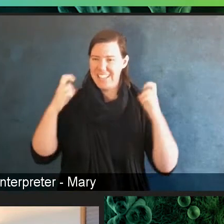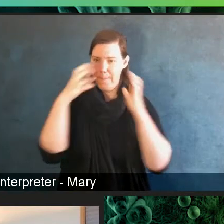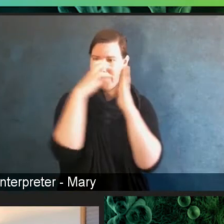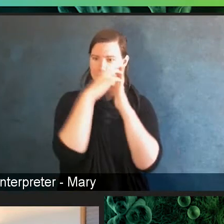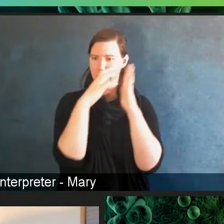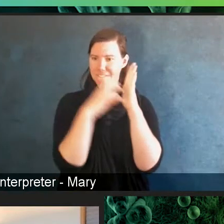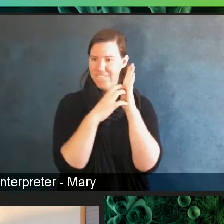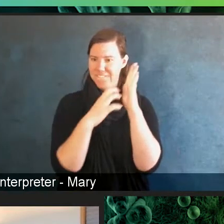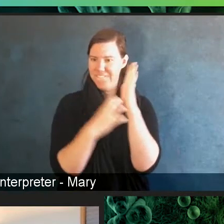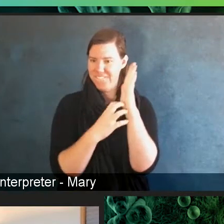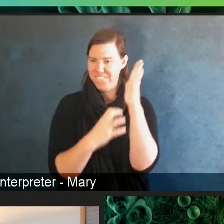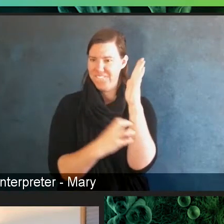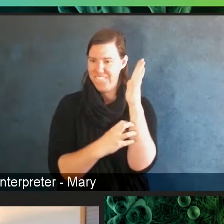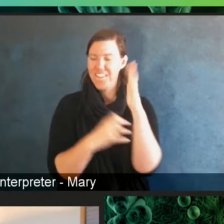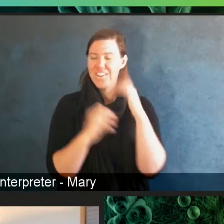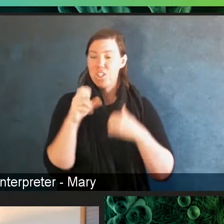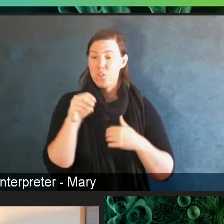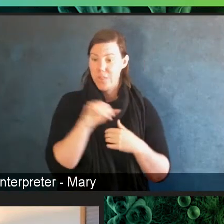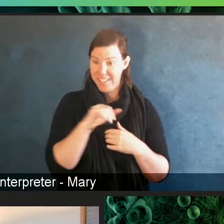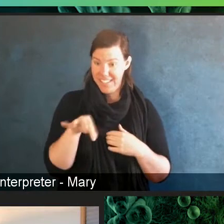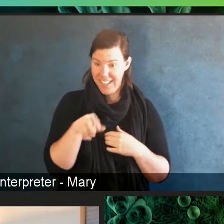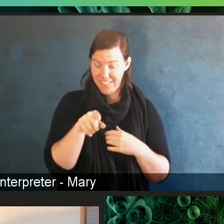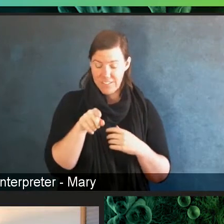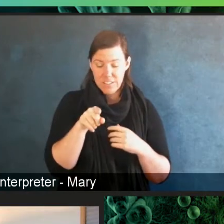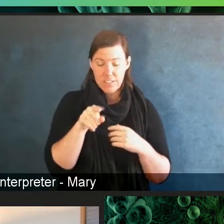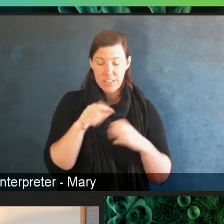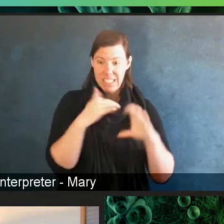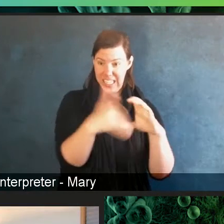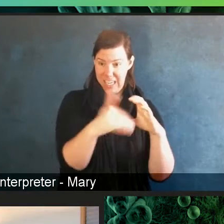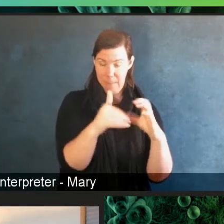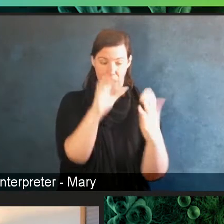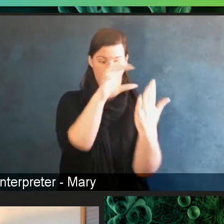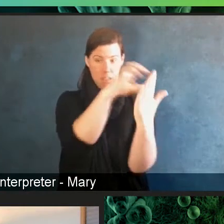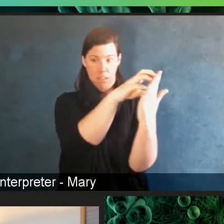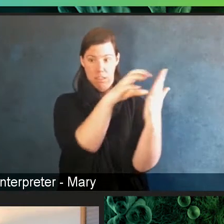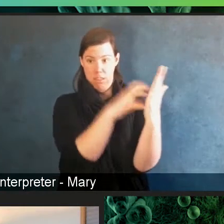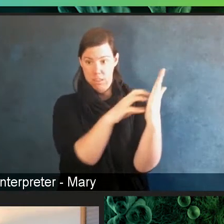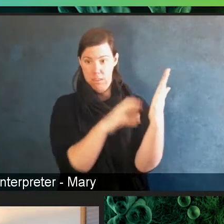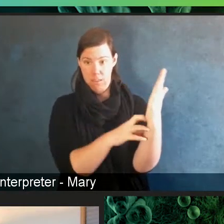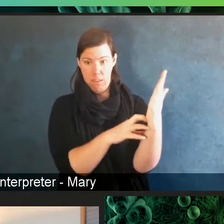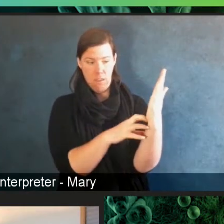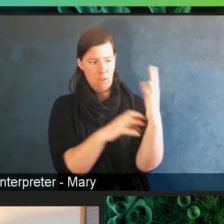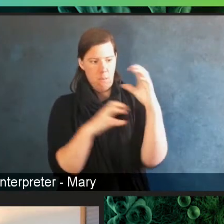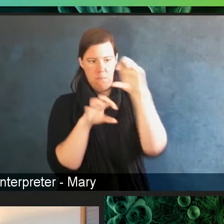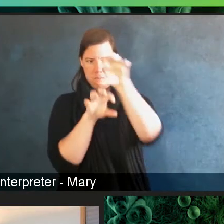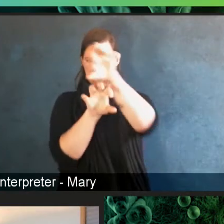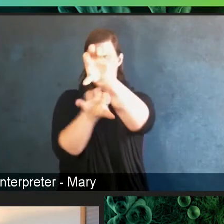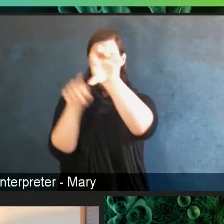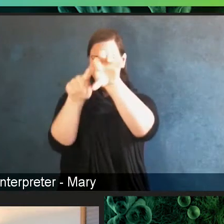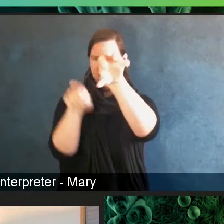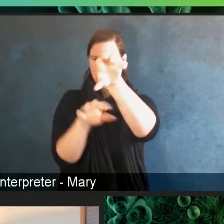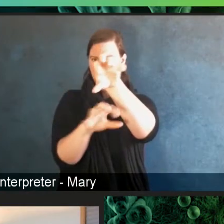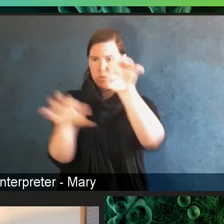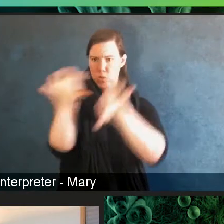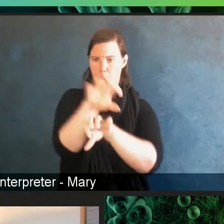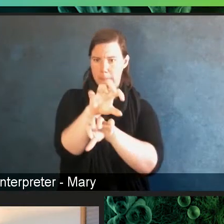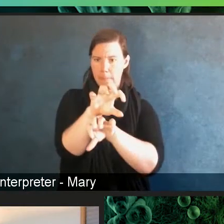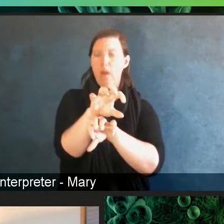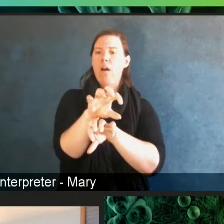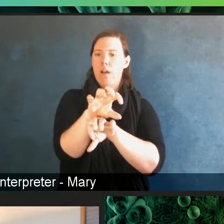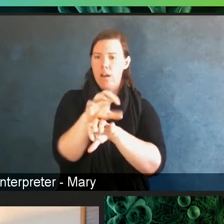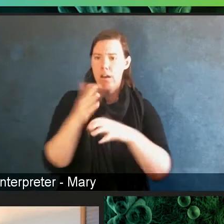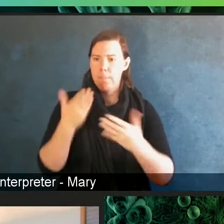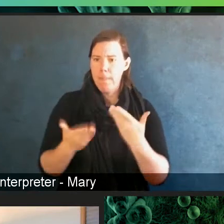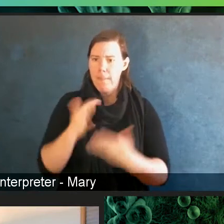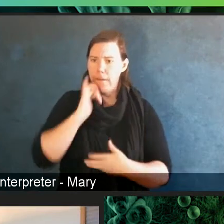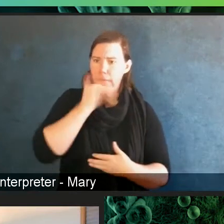or delete different paragraphs or swap their order, then all of a sudden you might communicate a message that's very different than what you should. A cell might be supposed to get a